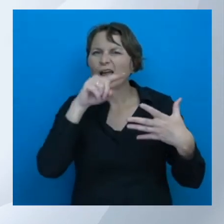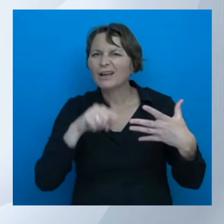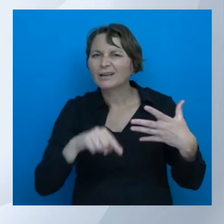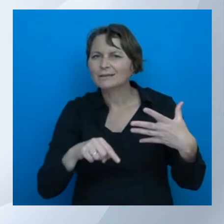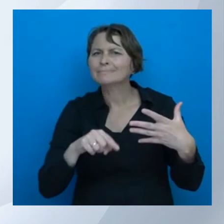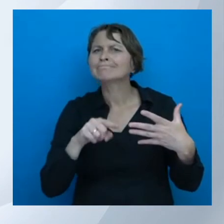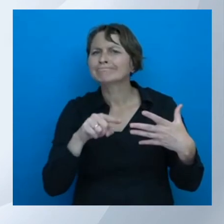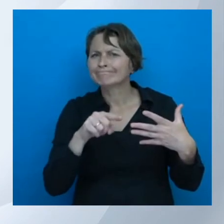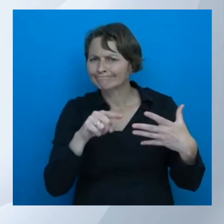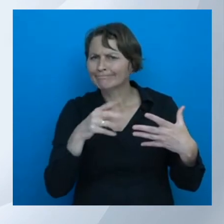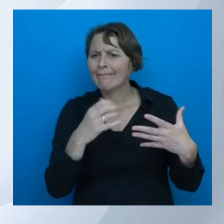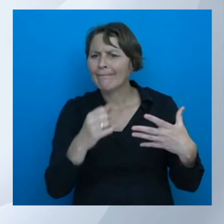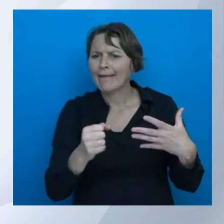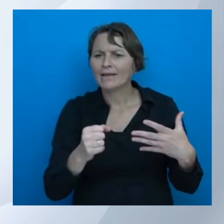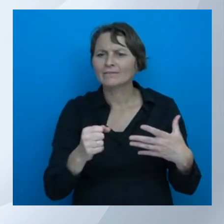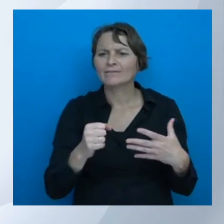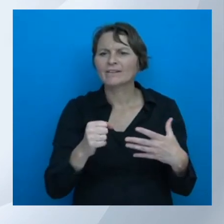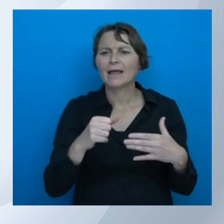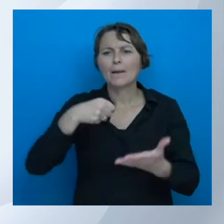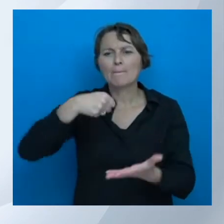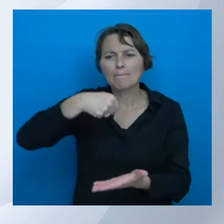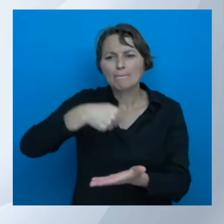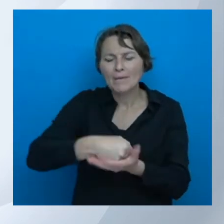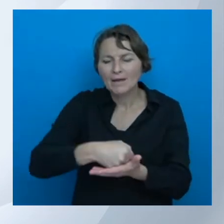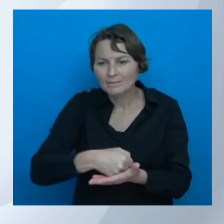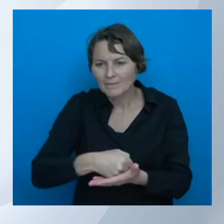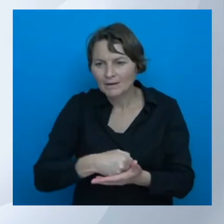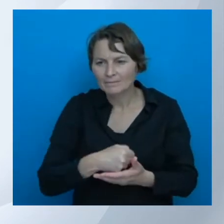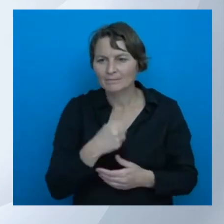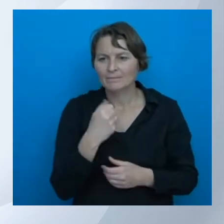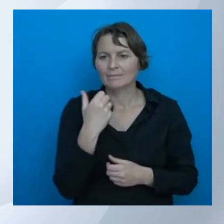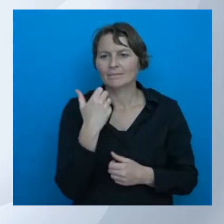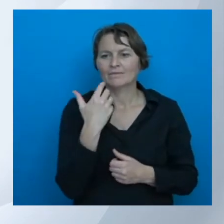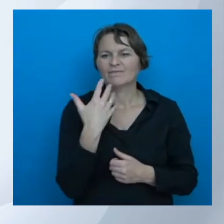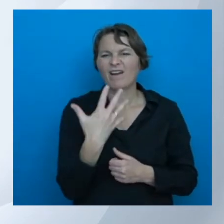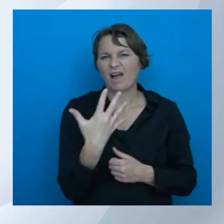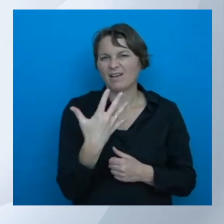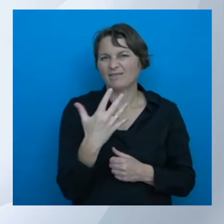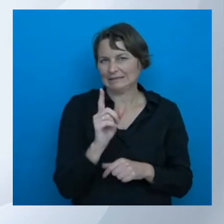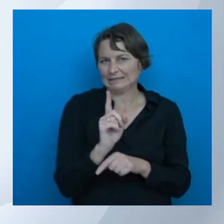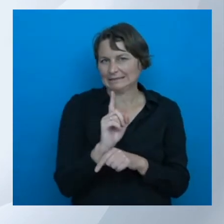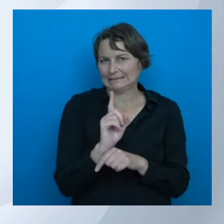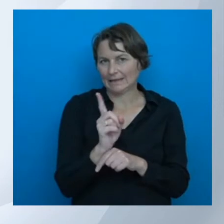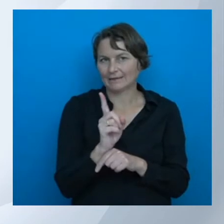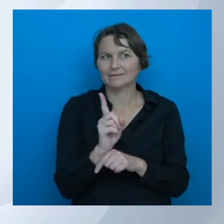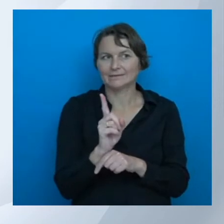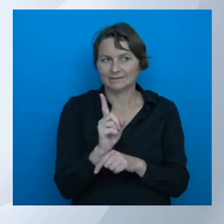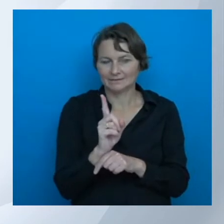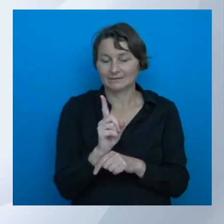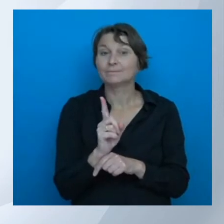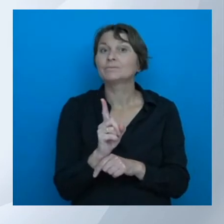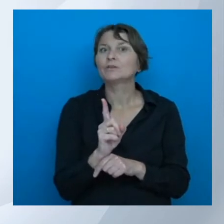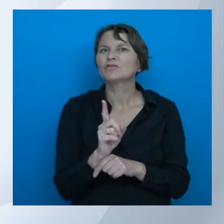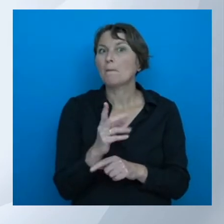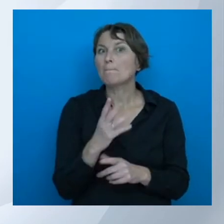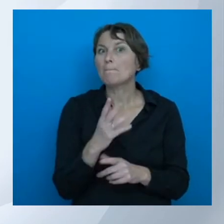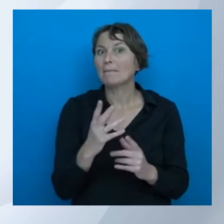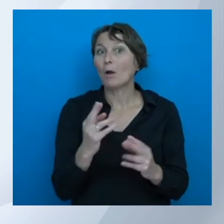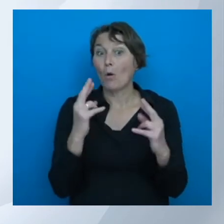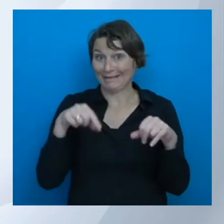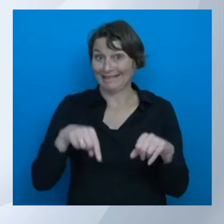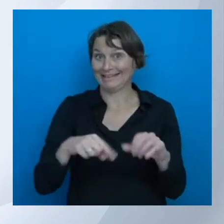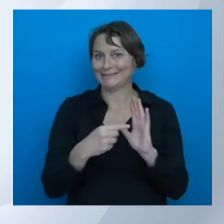here 5 seconds, which is the minimum, purely to hope that this demo can be, you can see some results a bit quicker. And you can